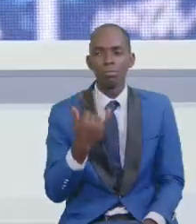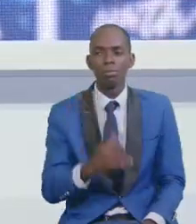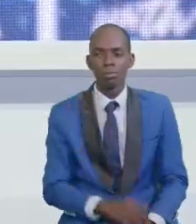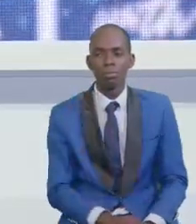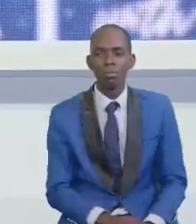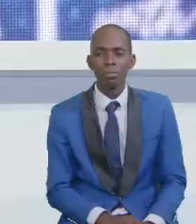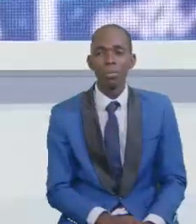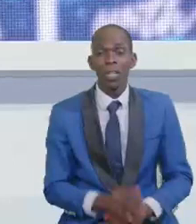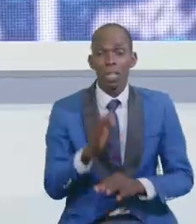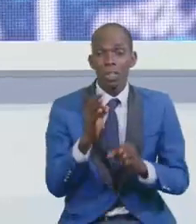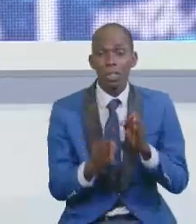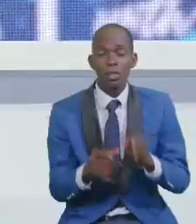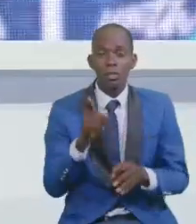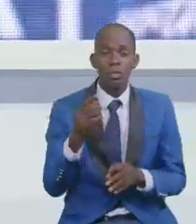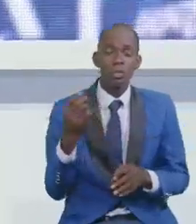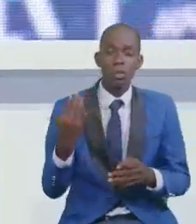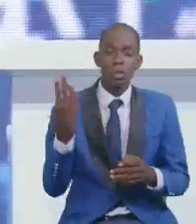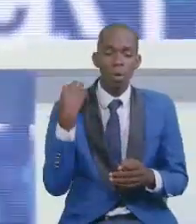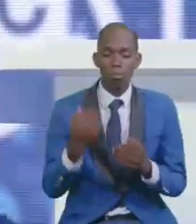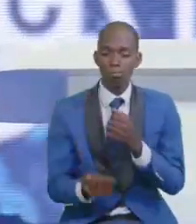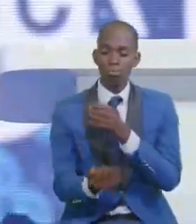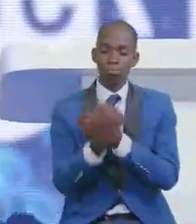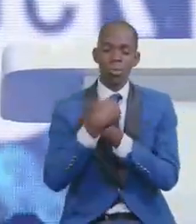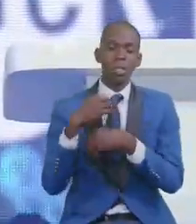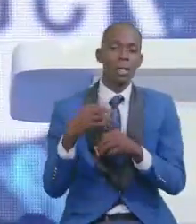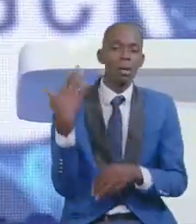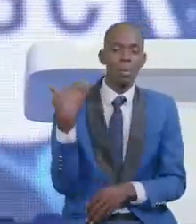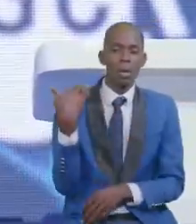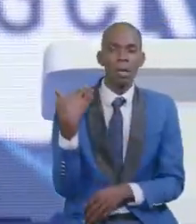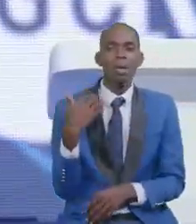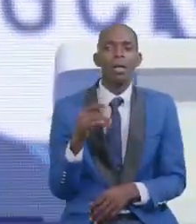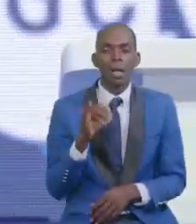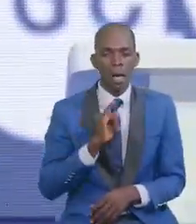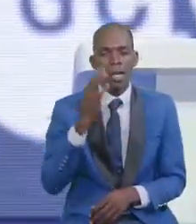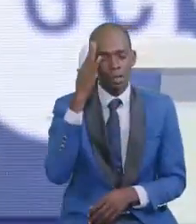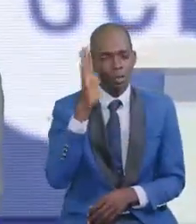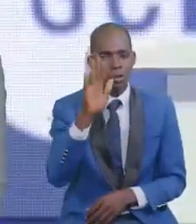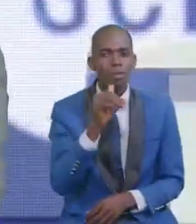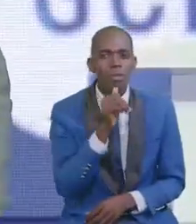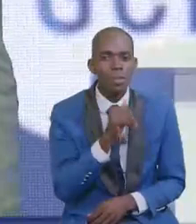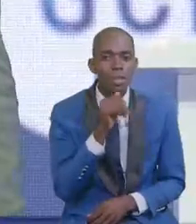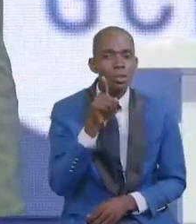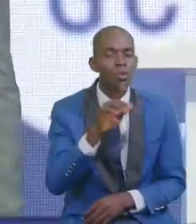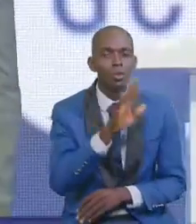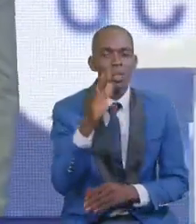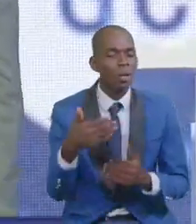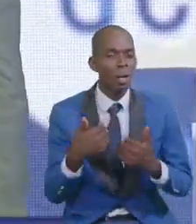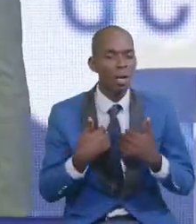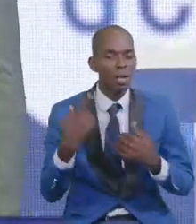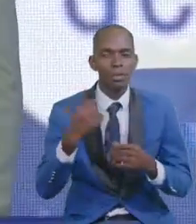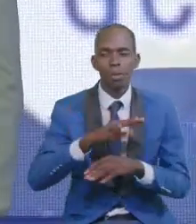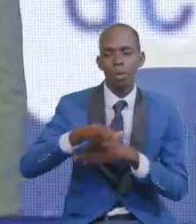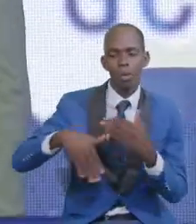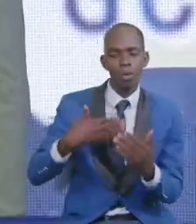If you were defeated in the past, I know the secret. You didn't put on the whole armor of